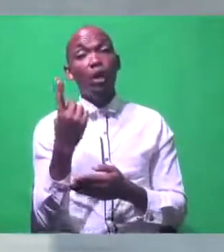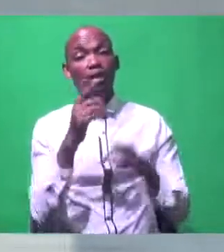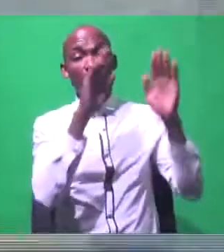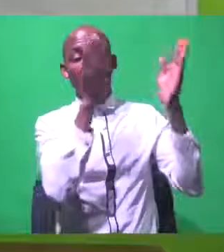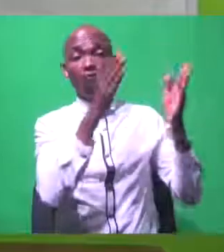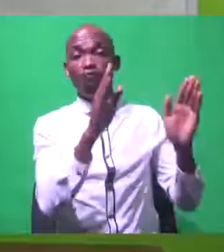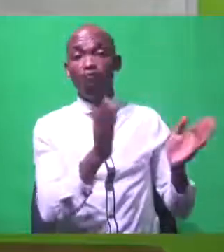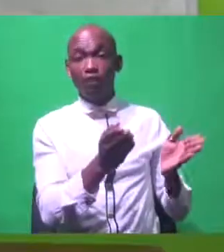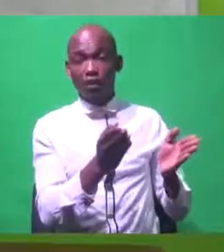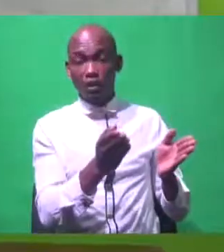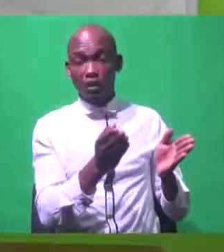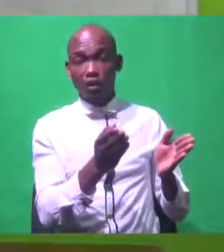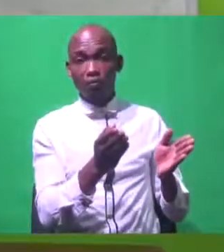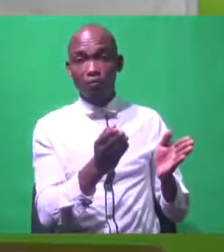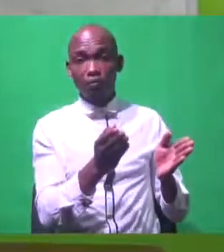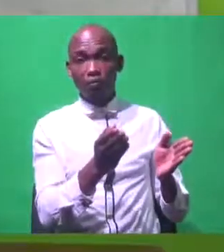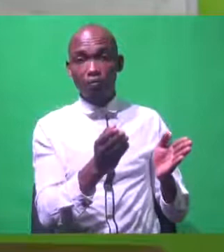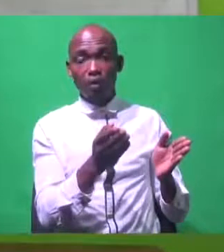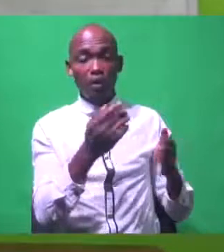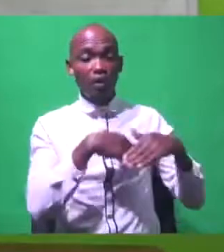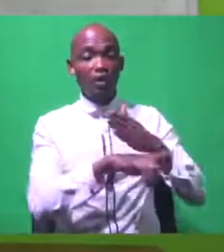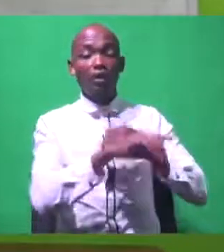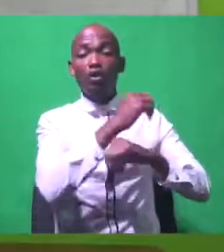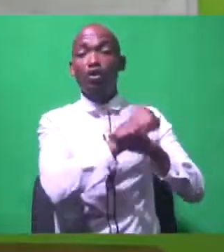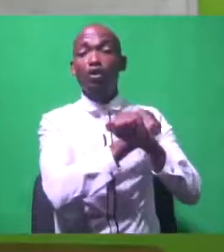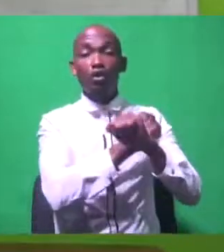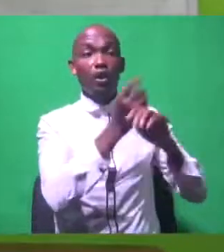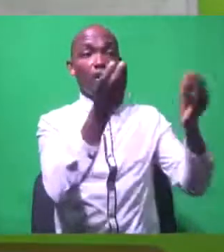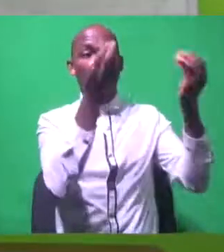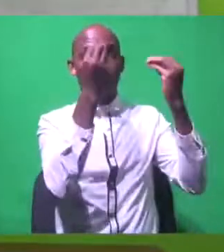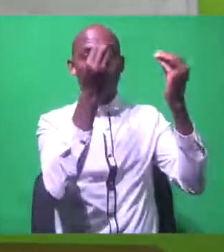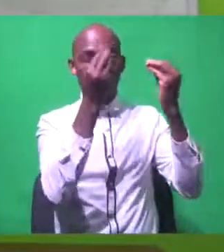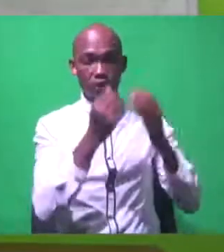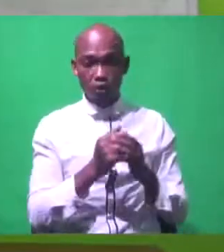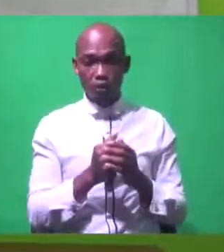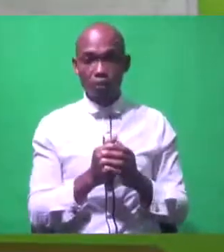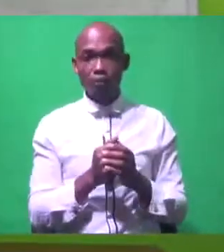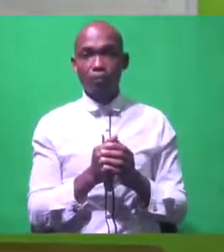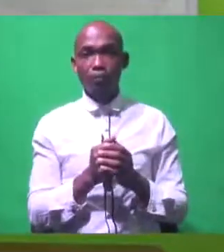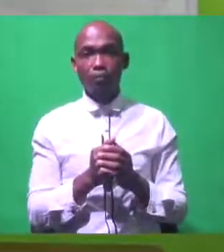features of colonial education. Are we together?